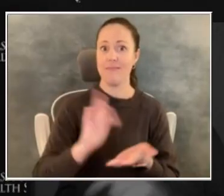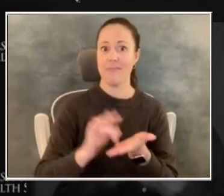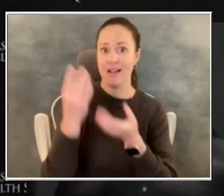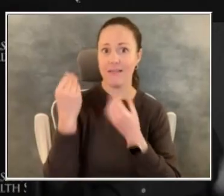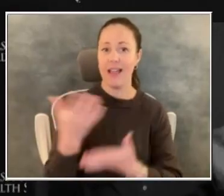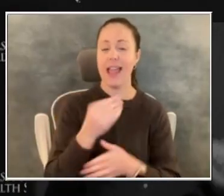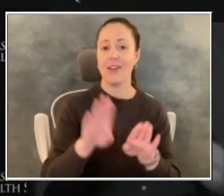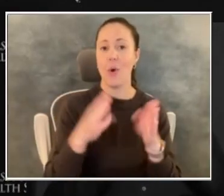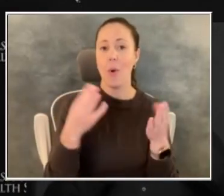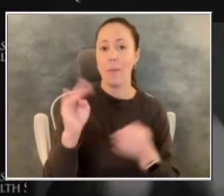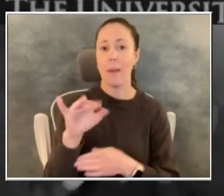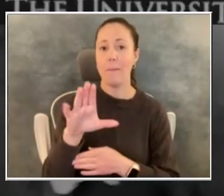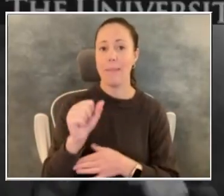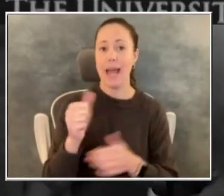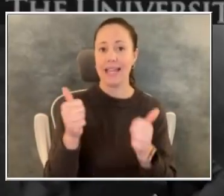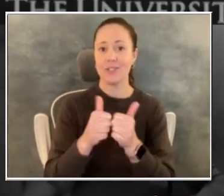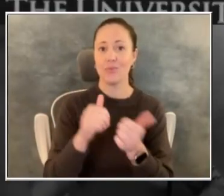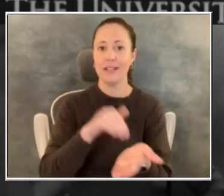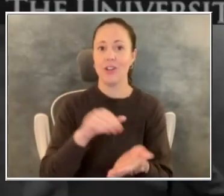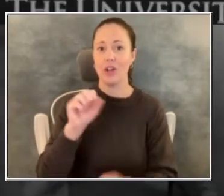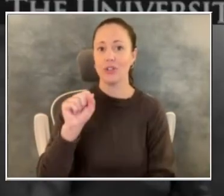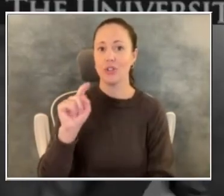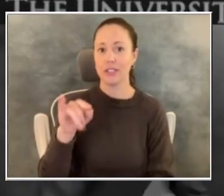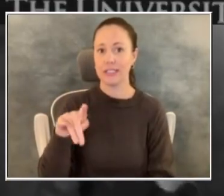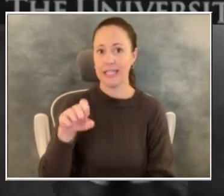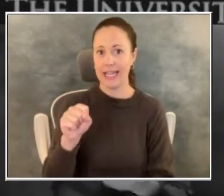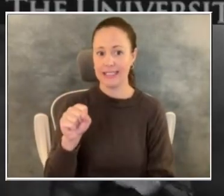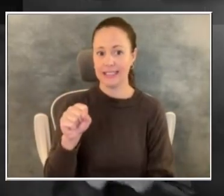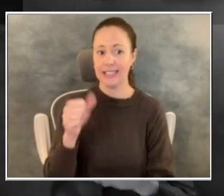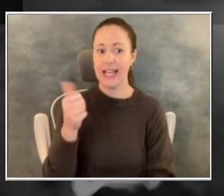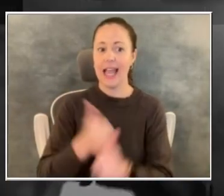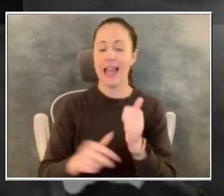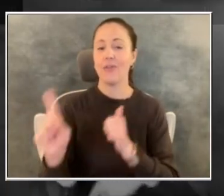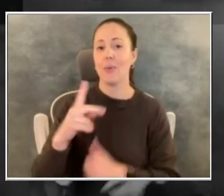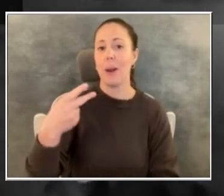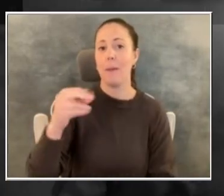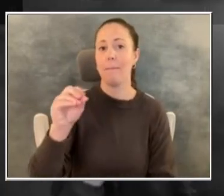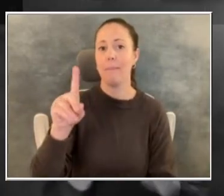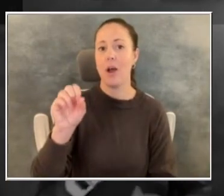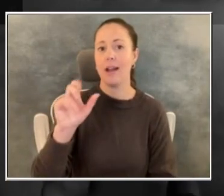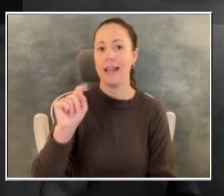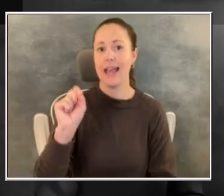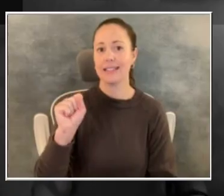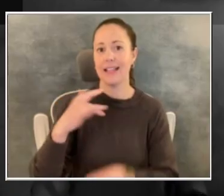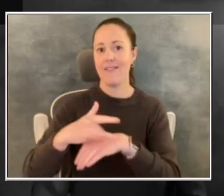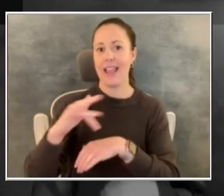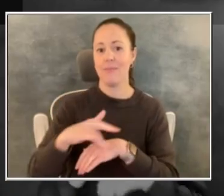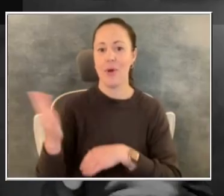Mics with Dr. Stites podcasts. Now everywhere podcasts are available.